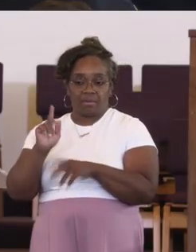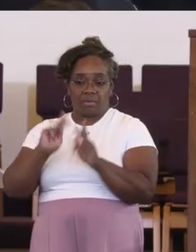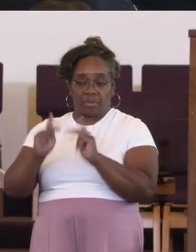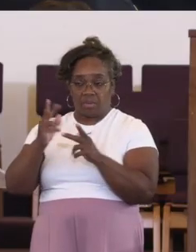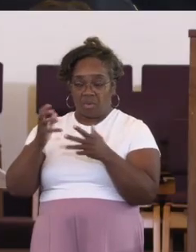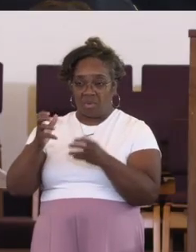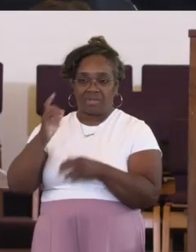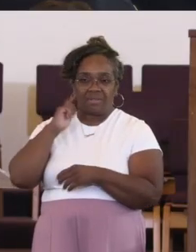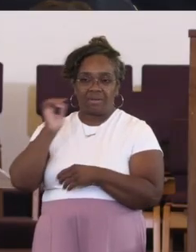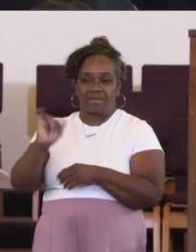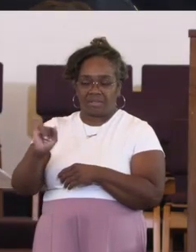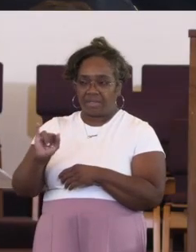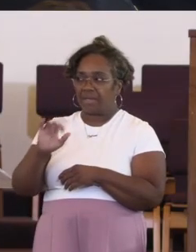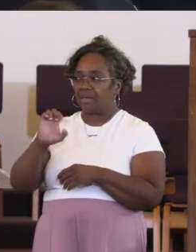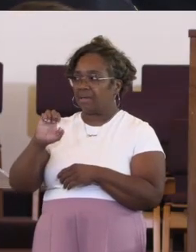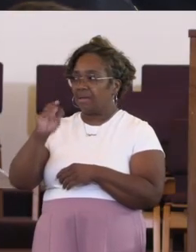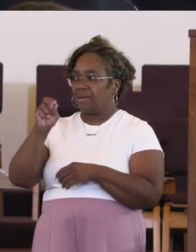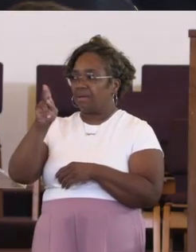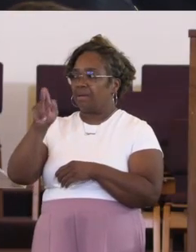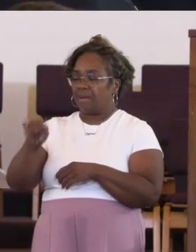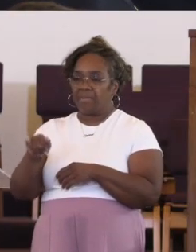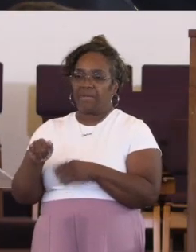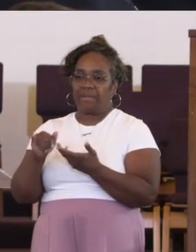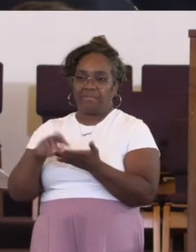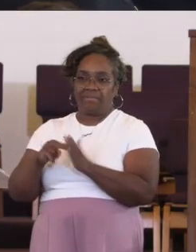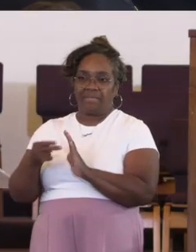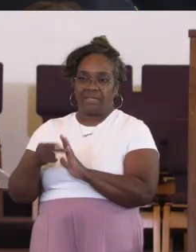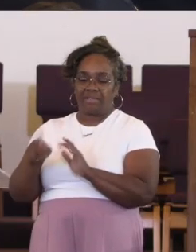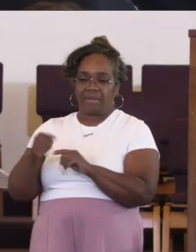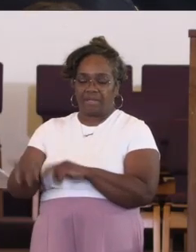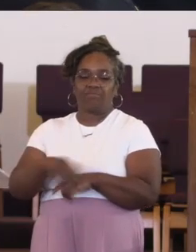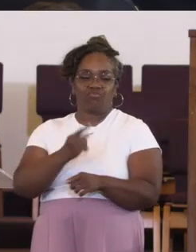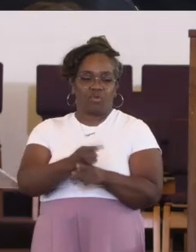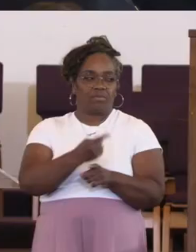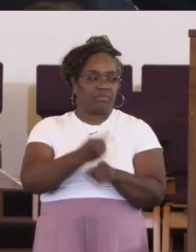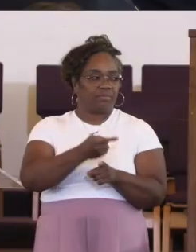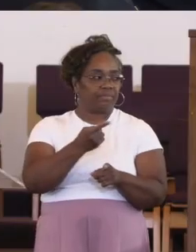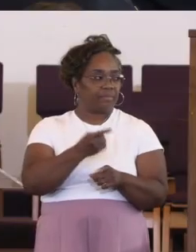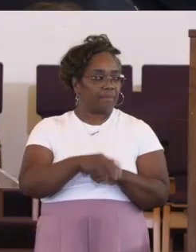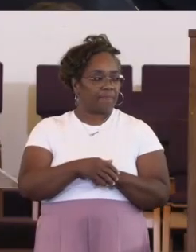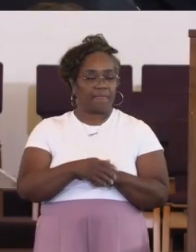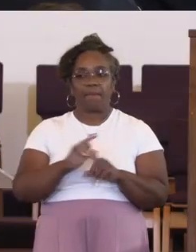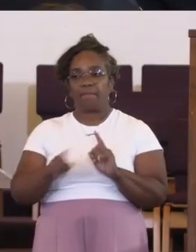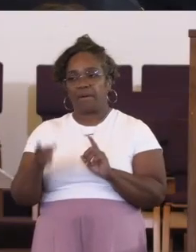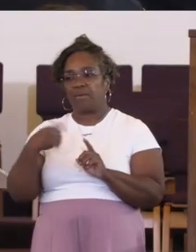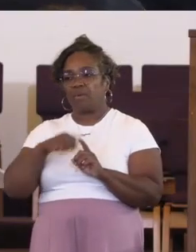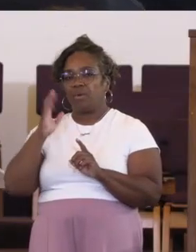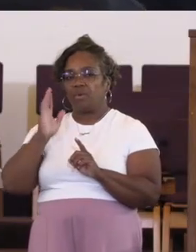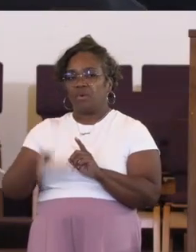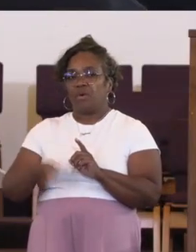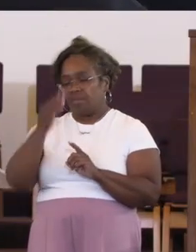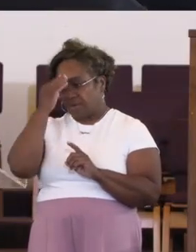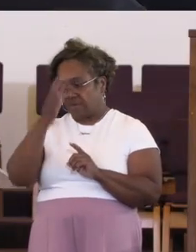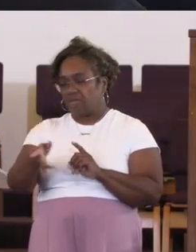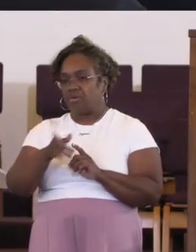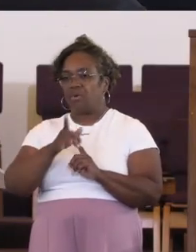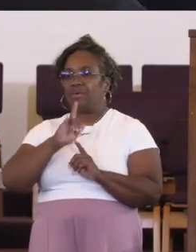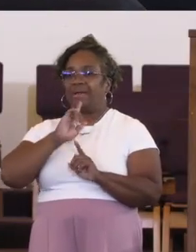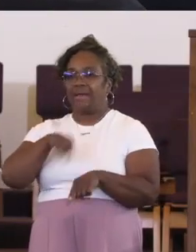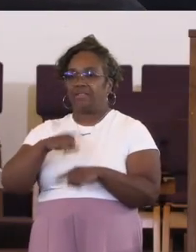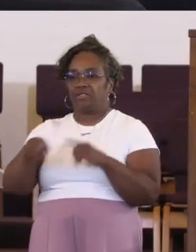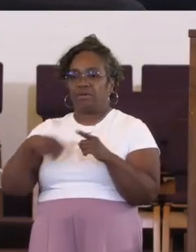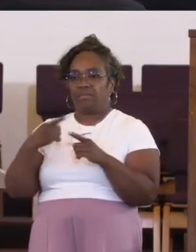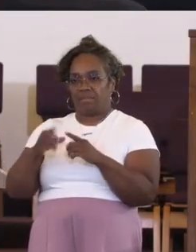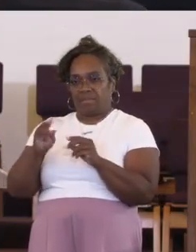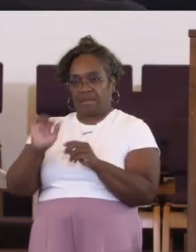on the balance of Shoemaker. Correct. All right, but we will get you a definitive answer on the parcel you're looking